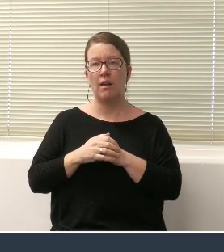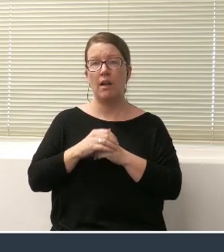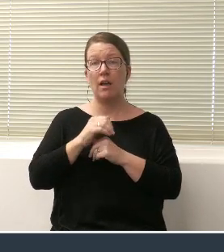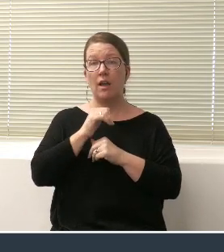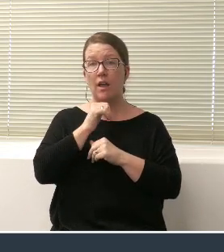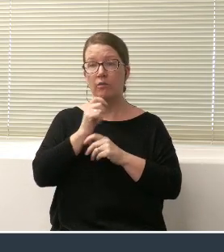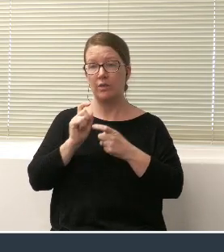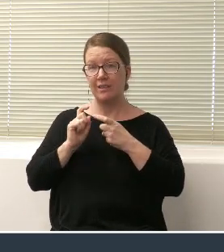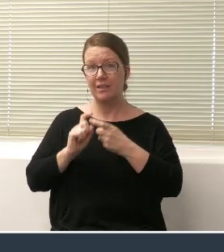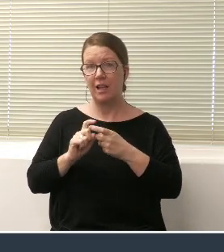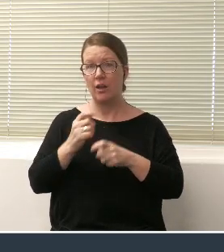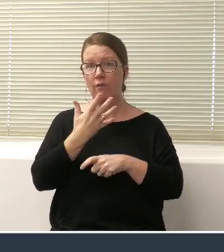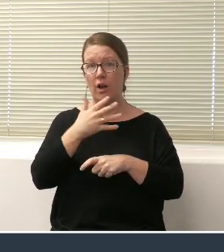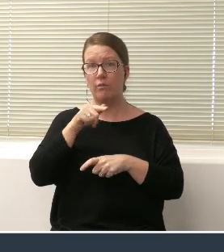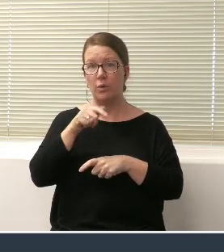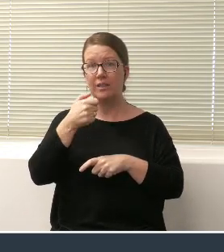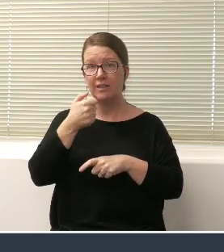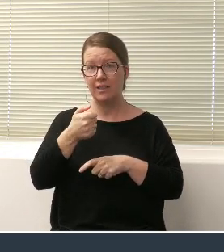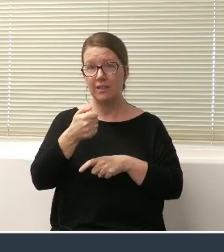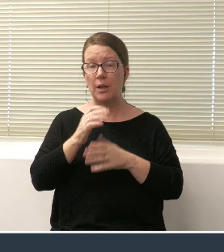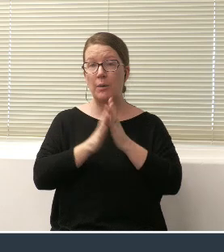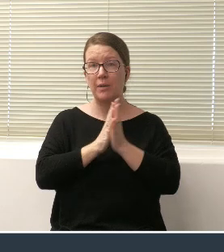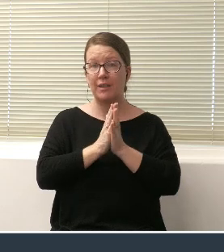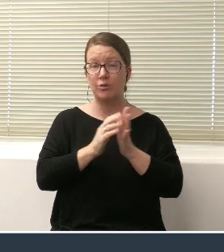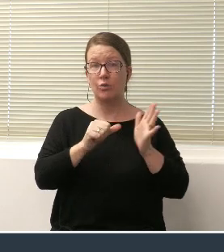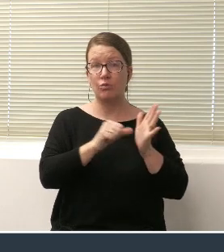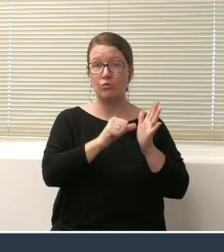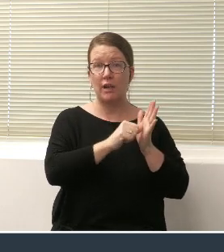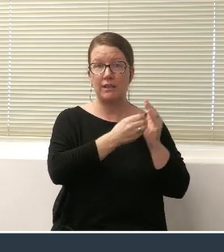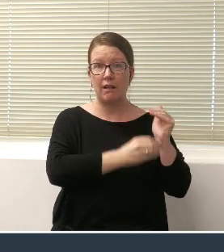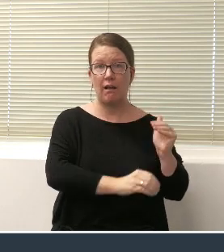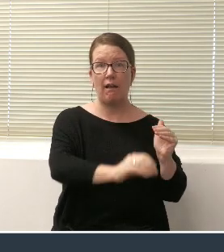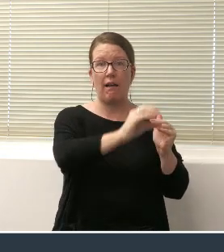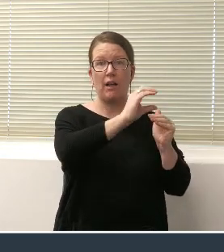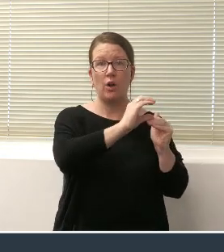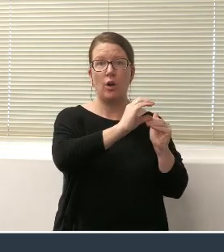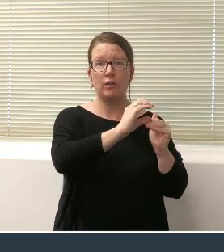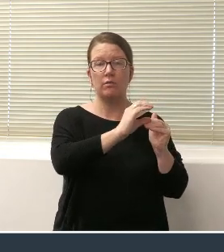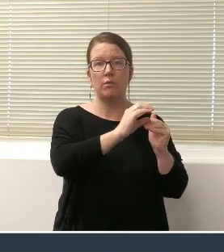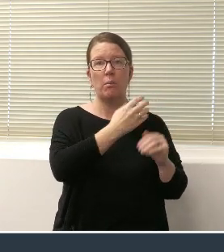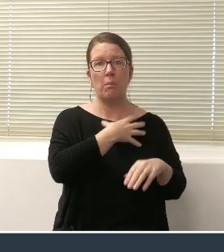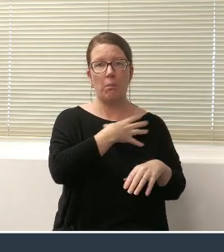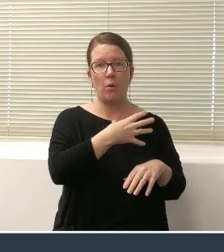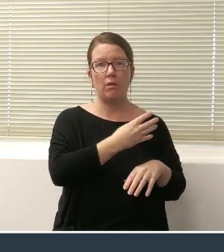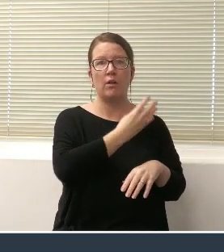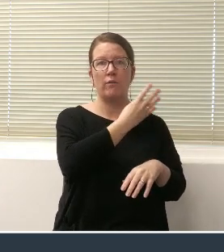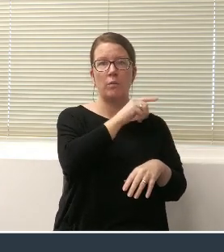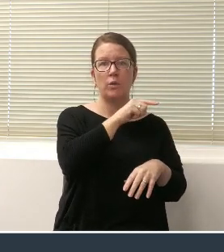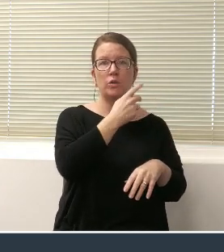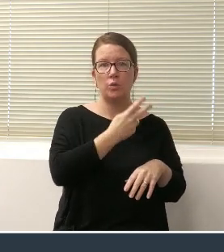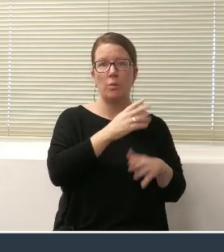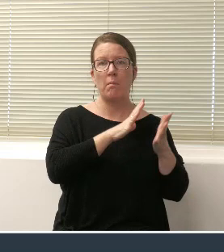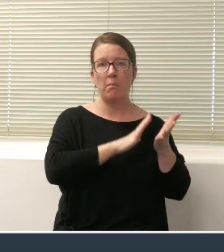at the 5.6, we are adding an extra $4.2 million in